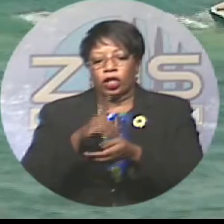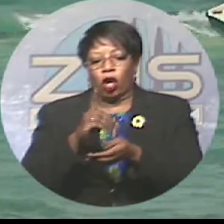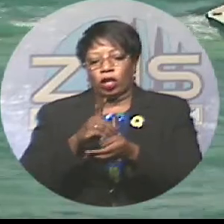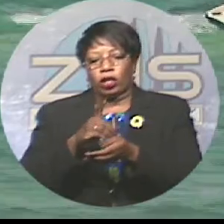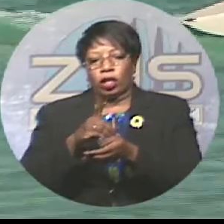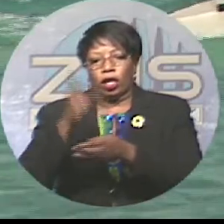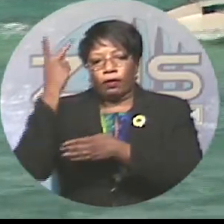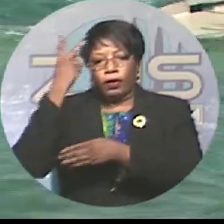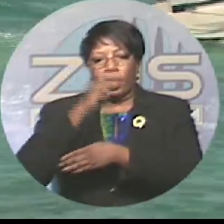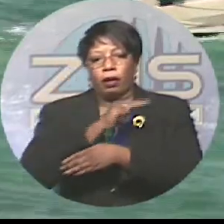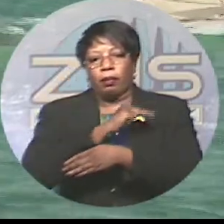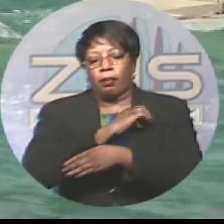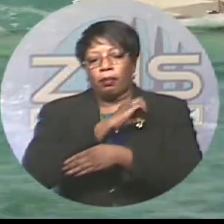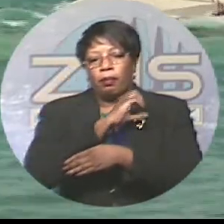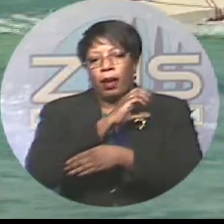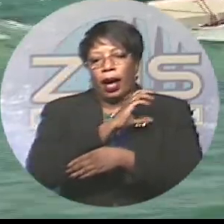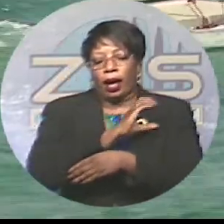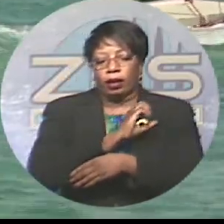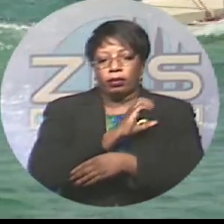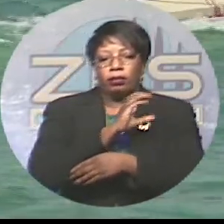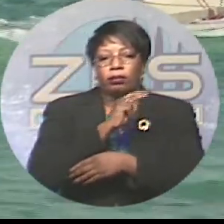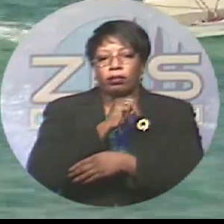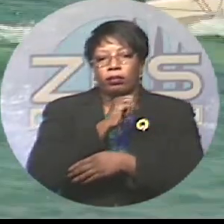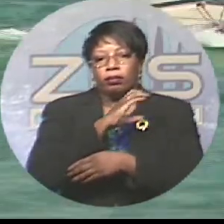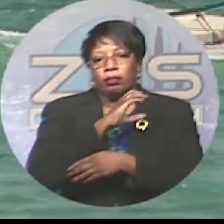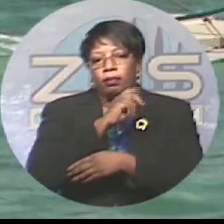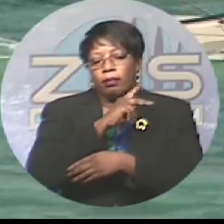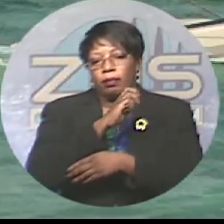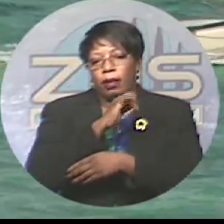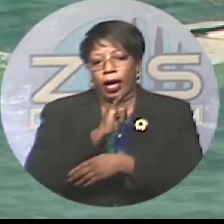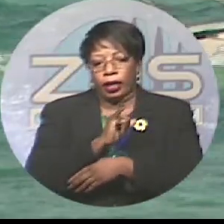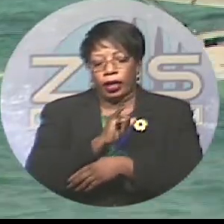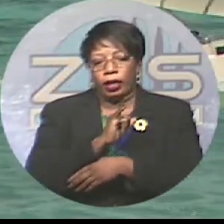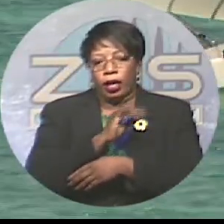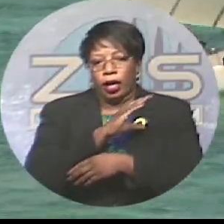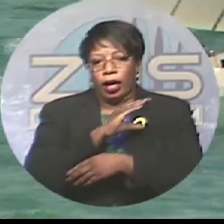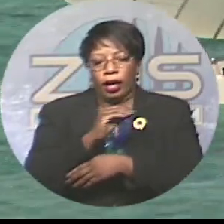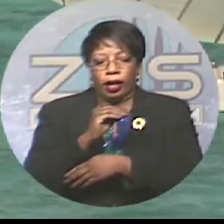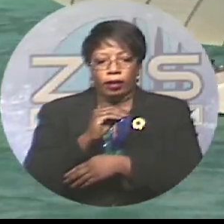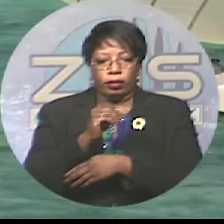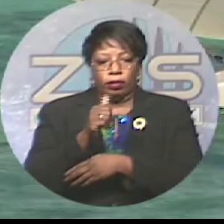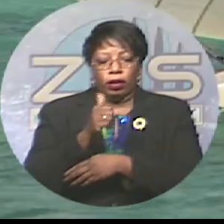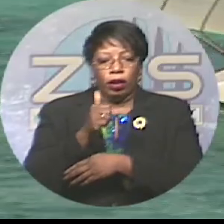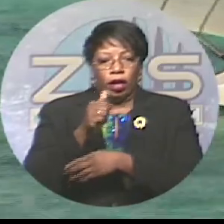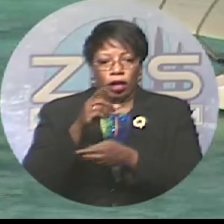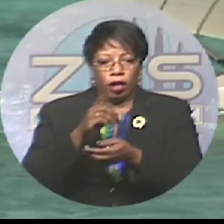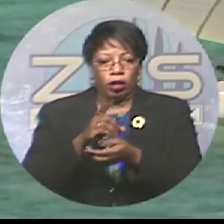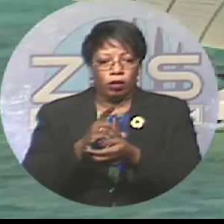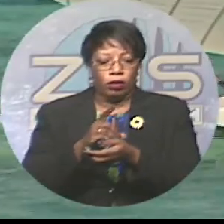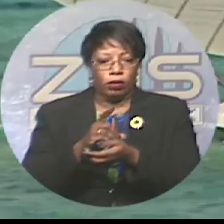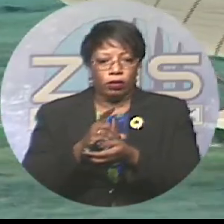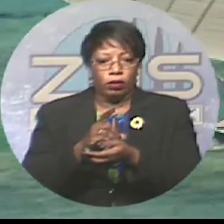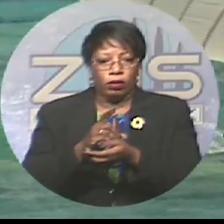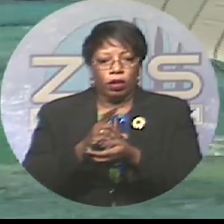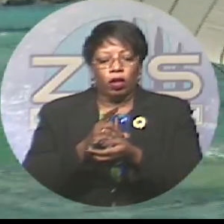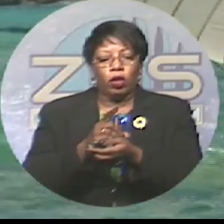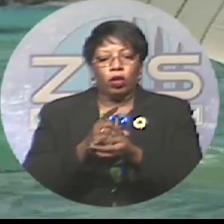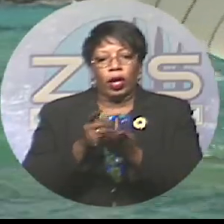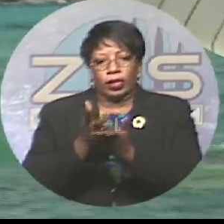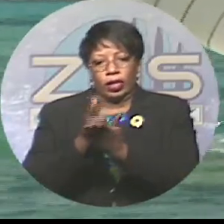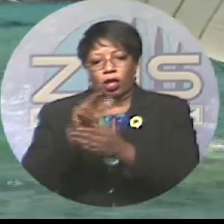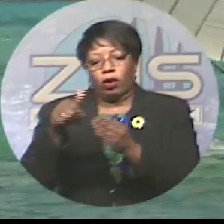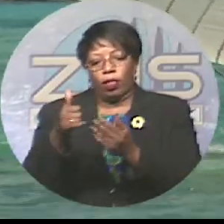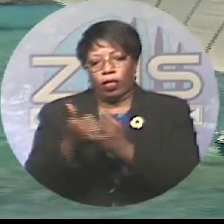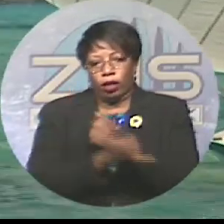and Aki Hackard Roll. You know, those guys did a lot for sailing around the country. And, you know, this is a give back